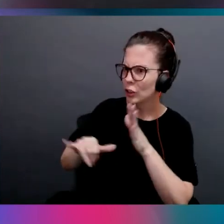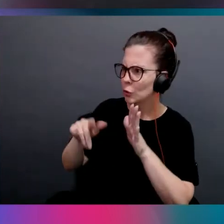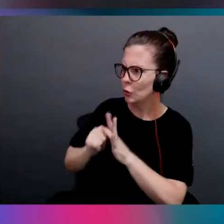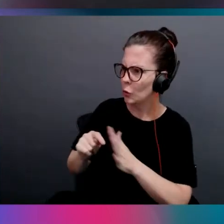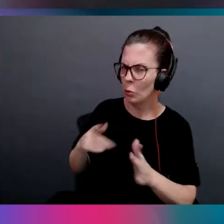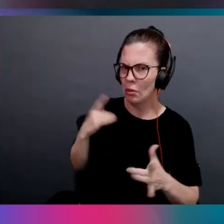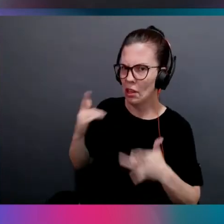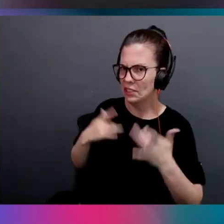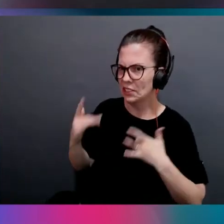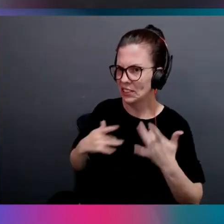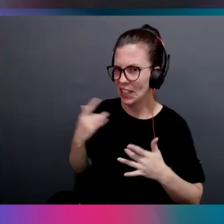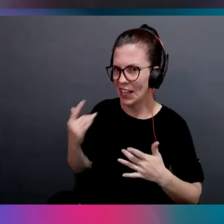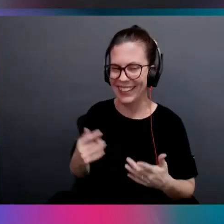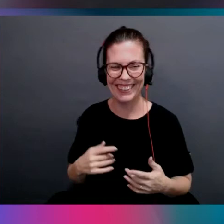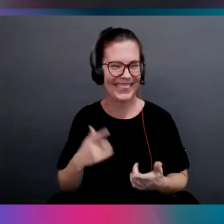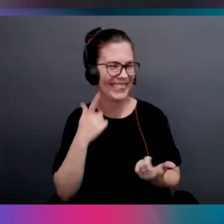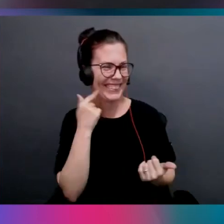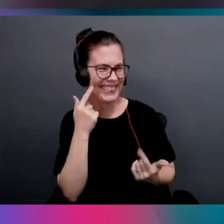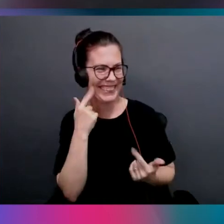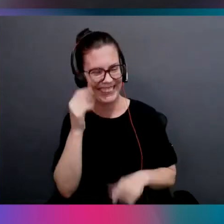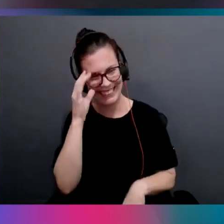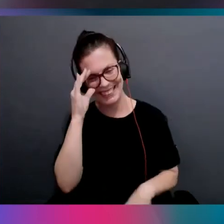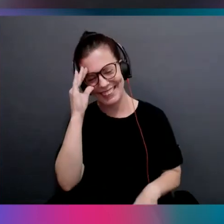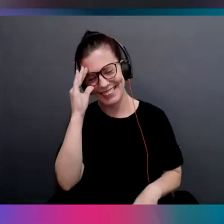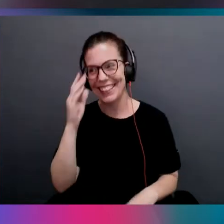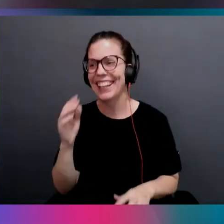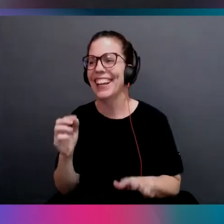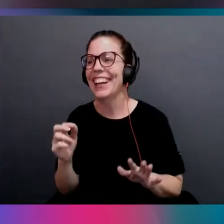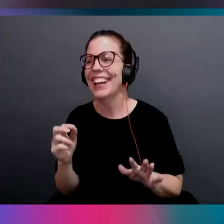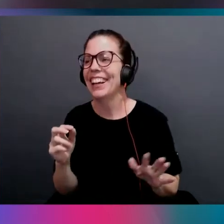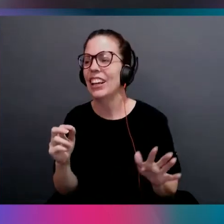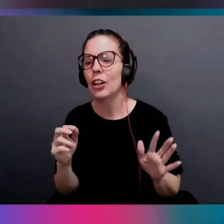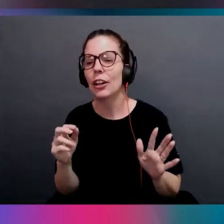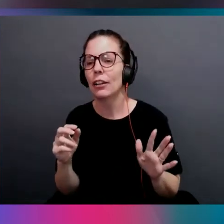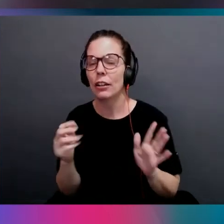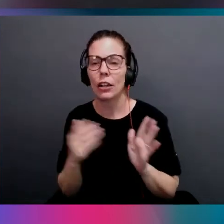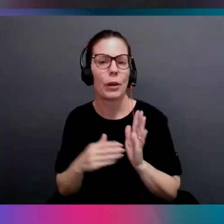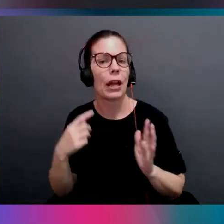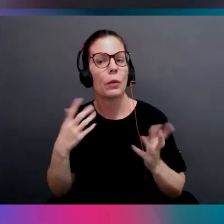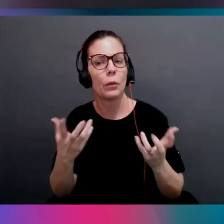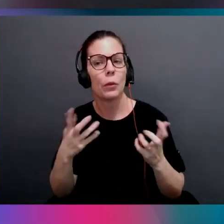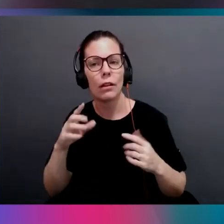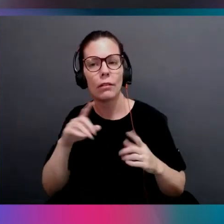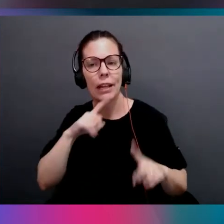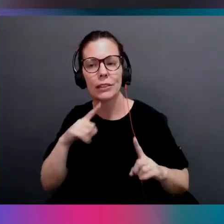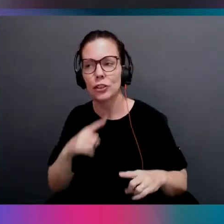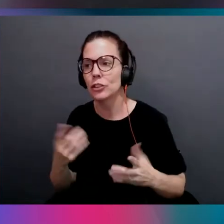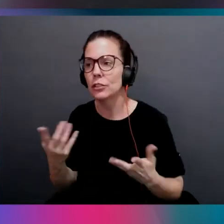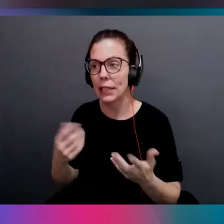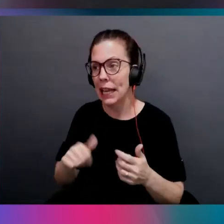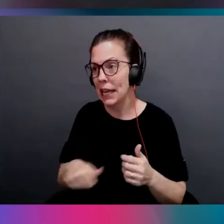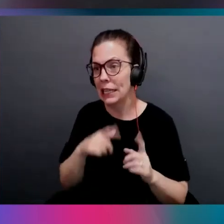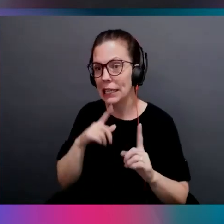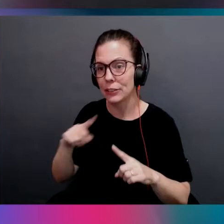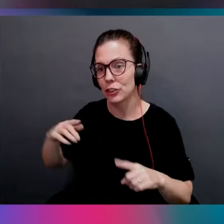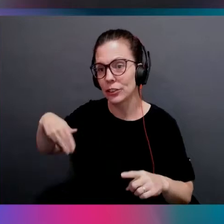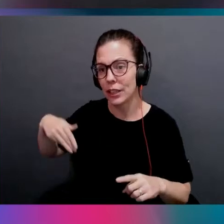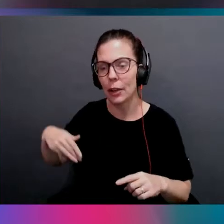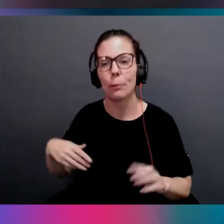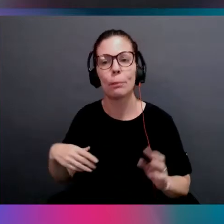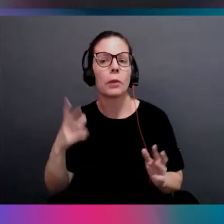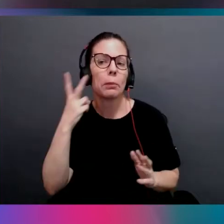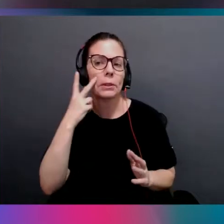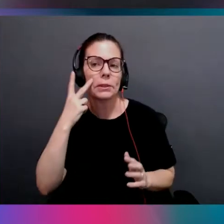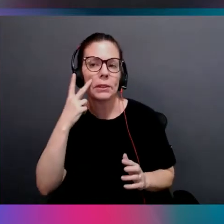exciting. All right. So, what are we getting for answers over there? So let's see here. Which of